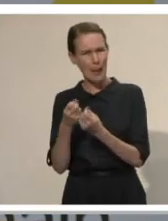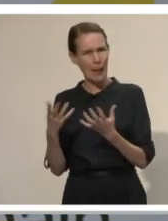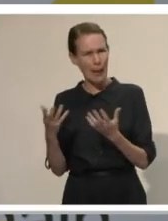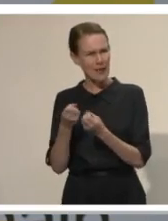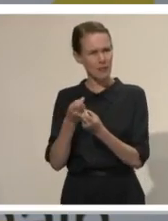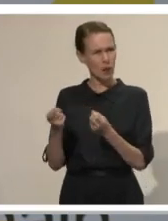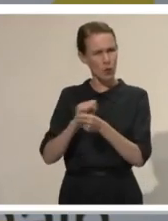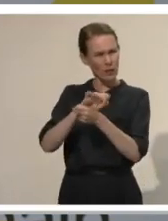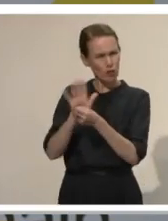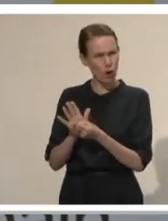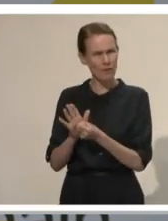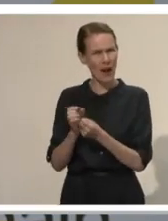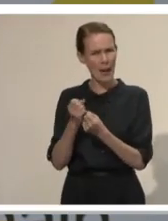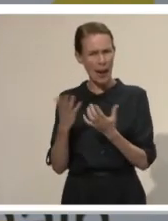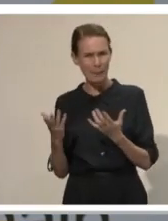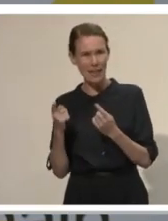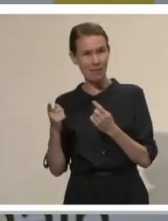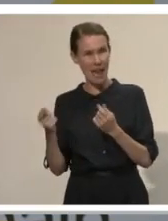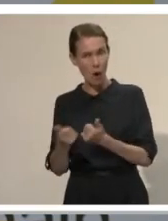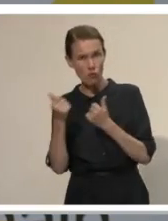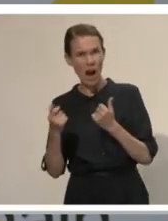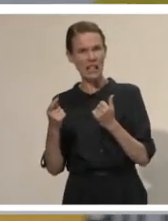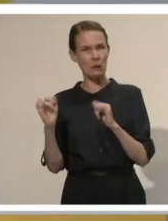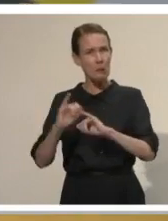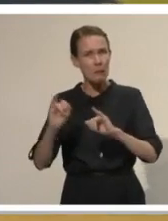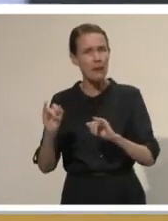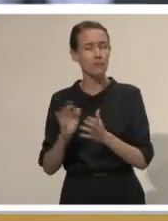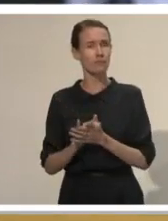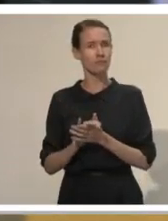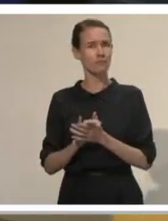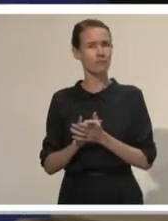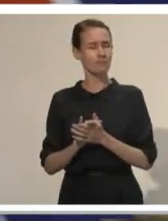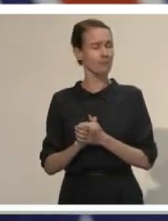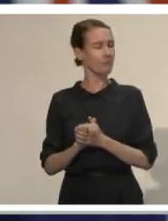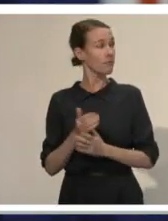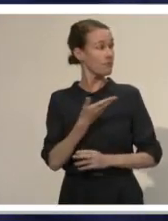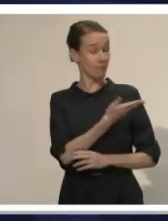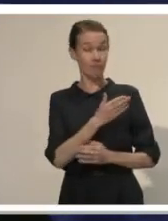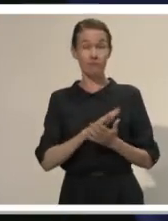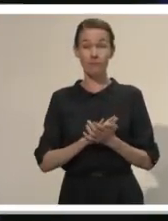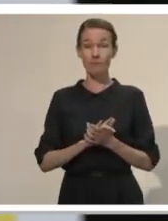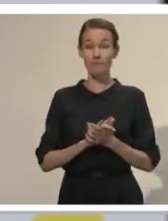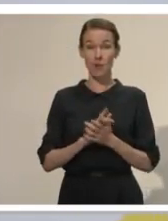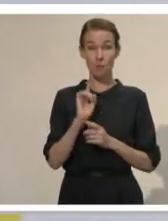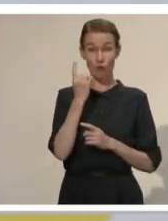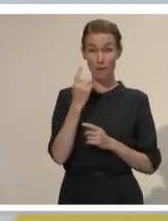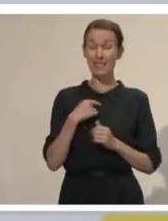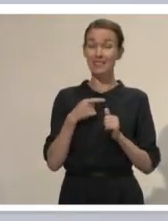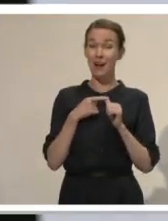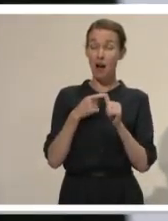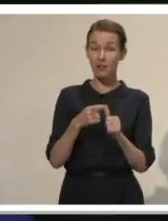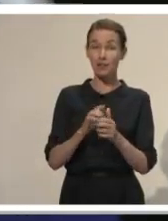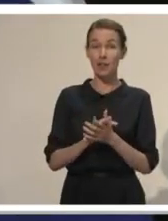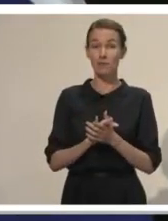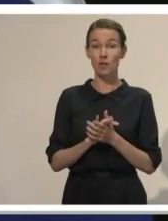and we can make that available. Certainly it is the case, isn't it, Dr. Bloomfield, that there are obviously a number around Rosewood who